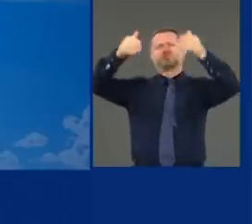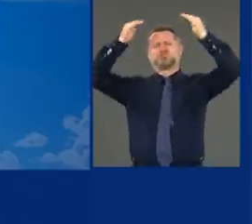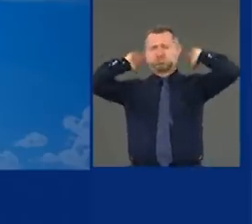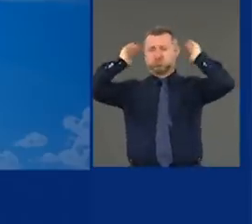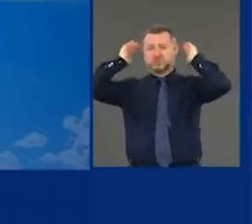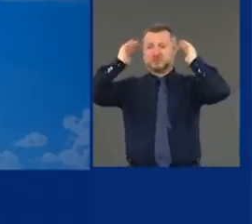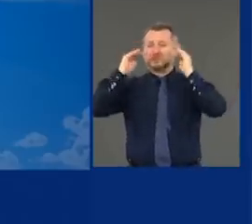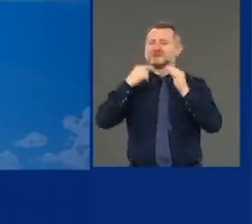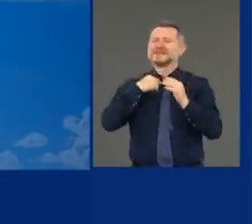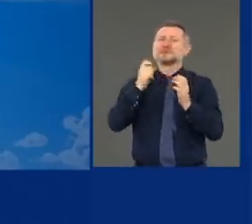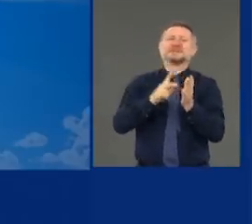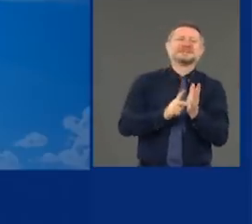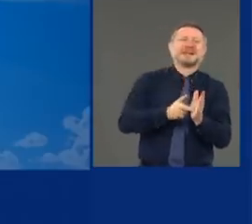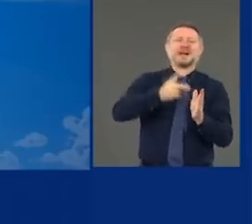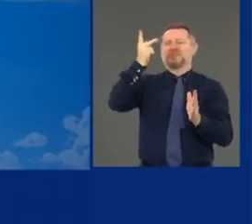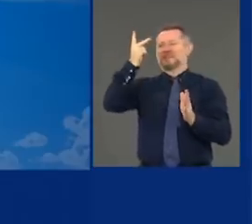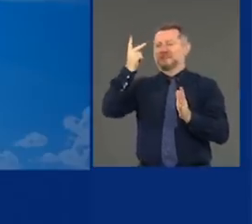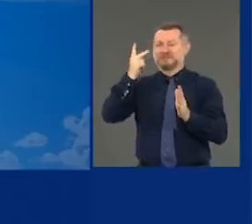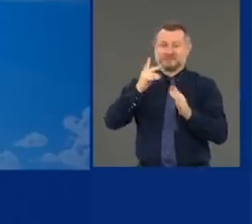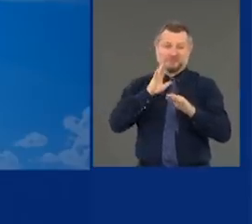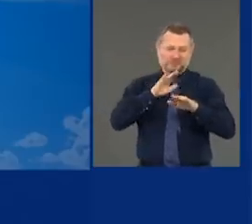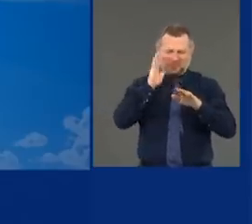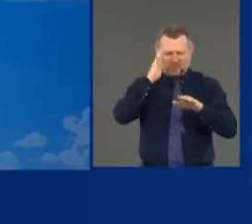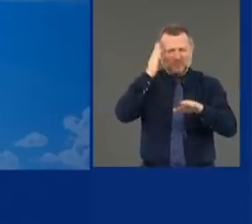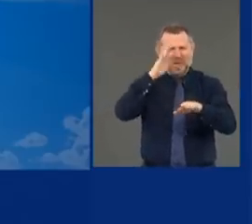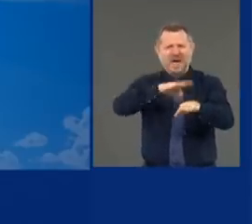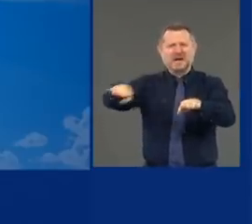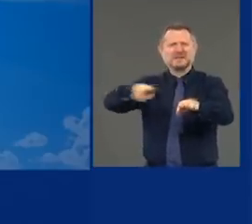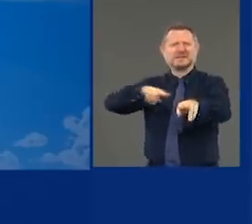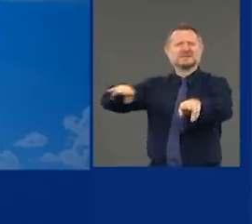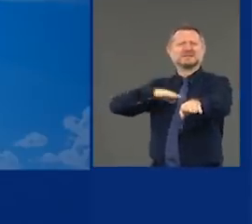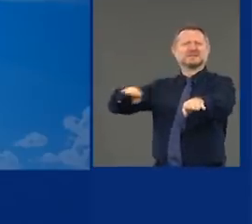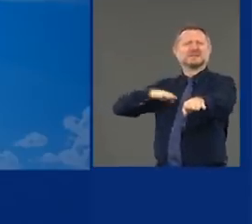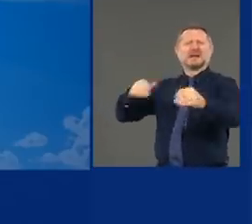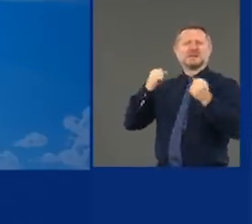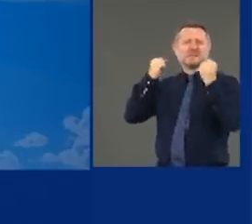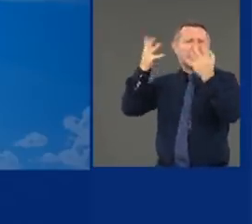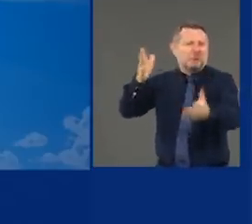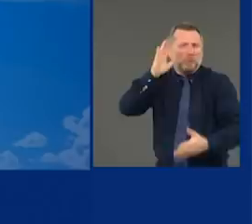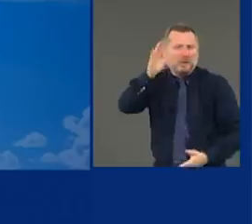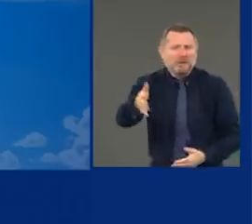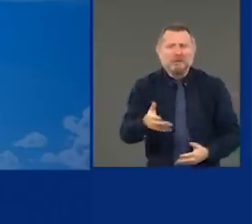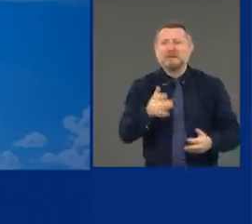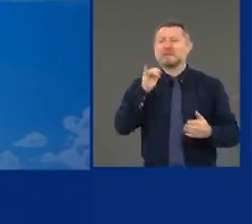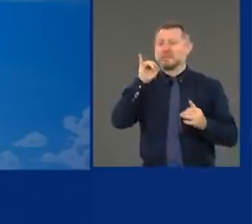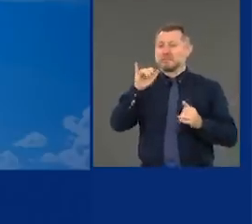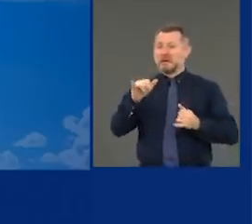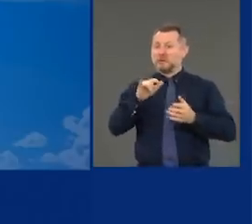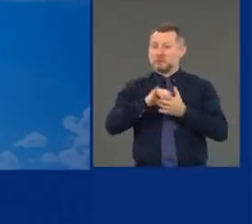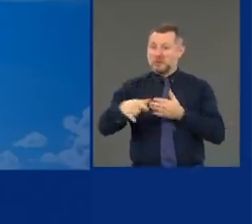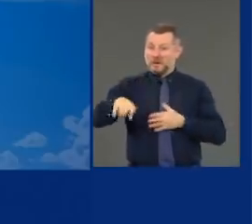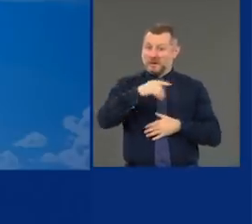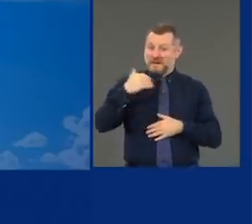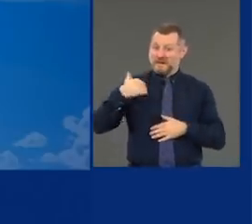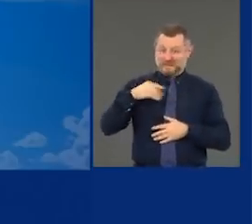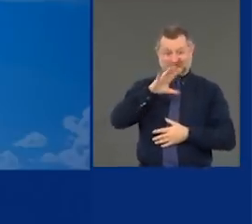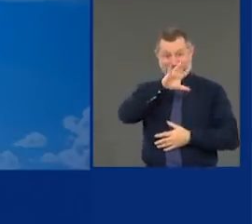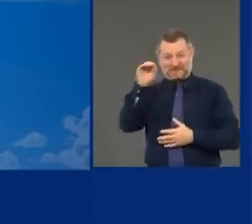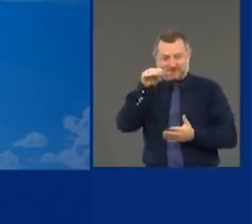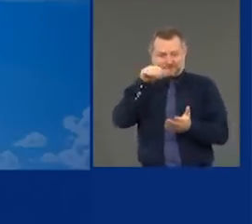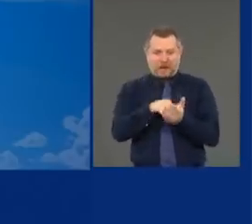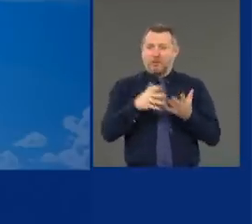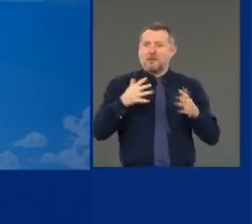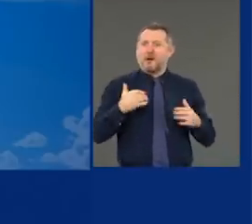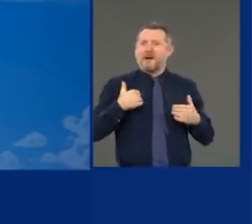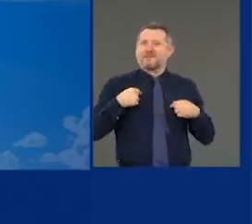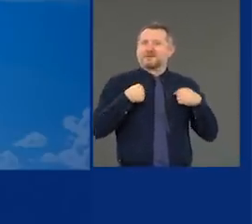the capacity in the hospital system. We have 50,000 hospital beds in the state of New York. They were projecting we